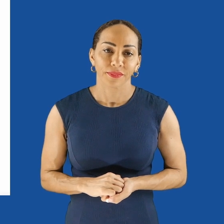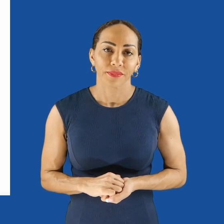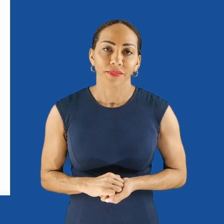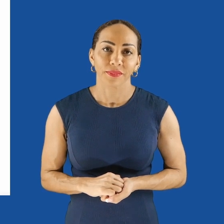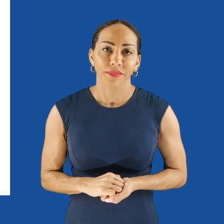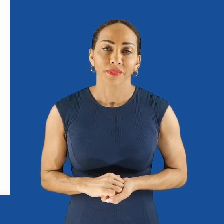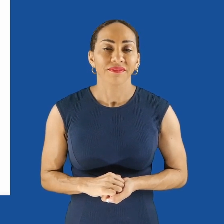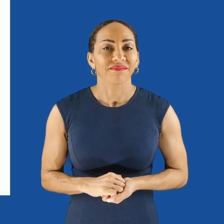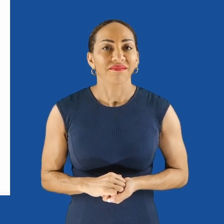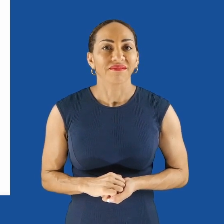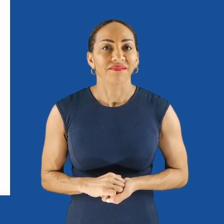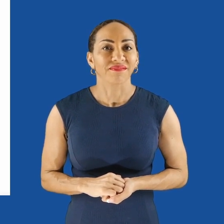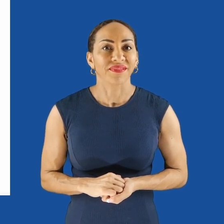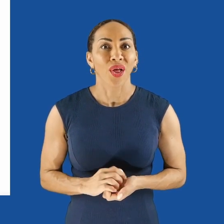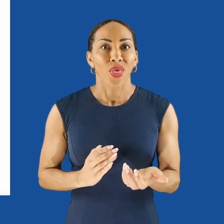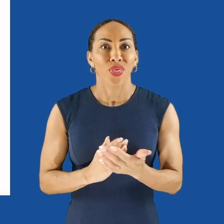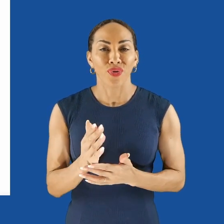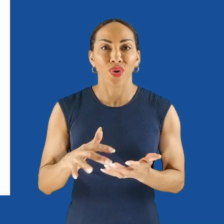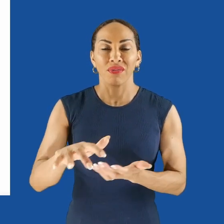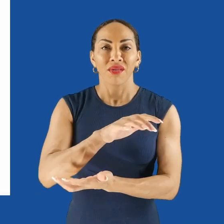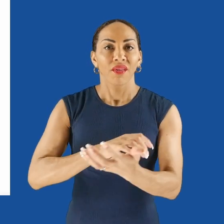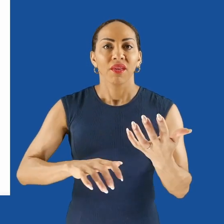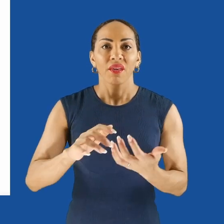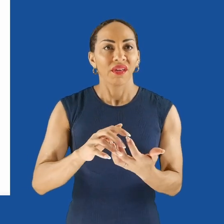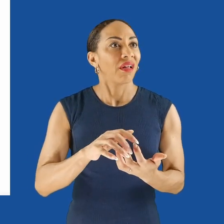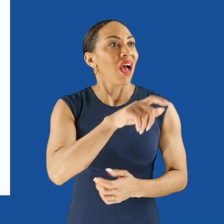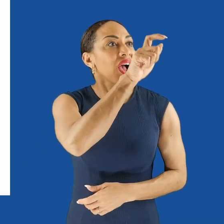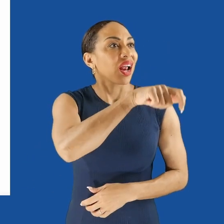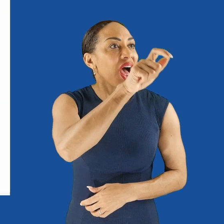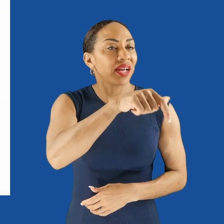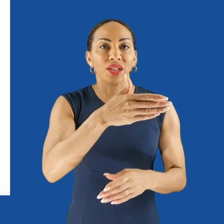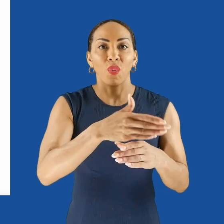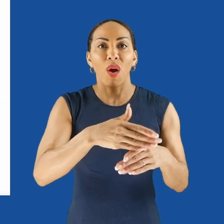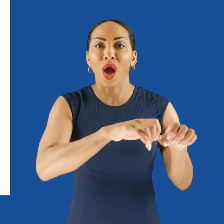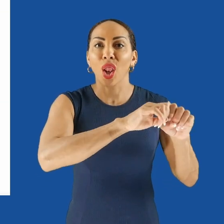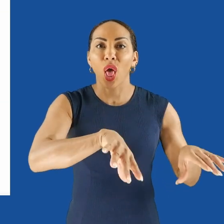This means I end up losing work and clients.